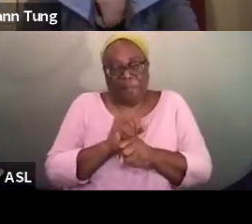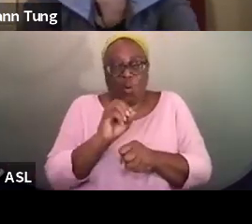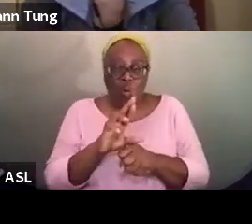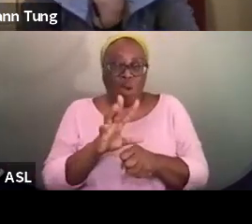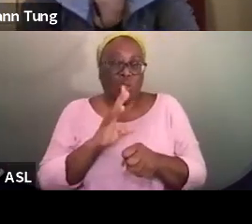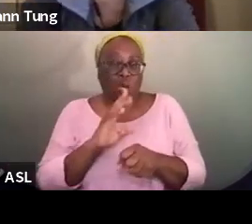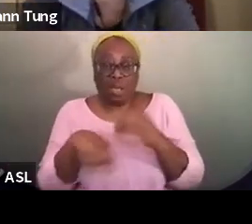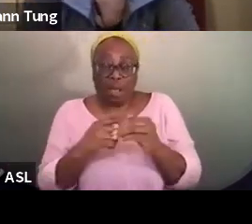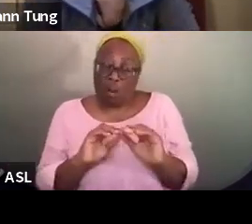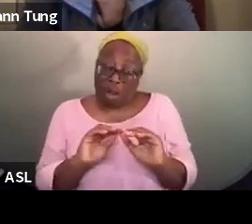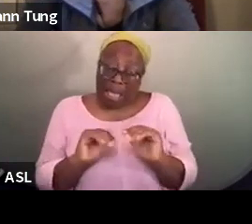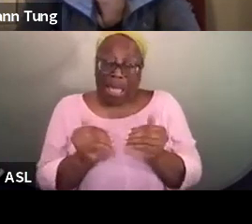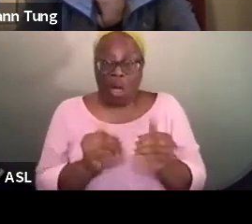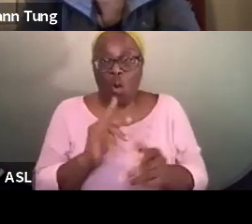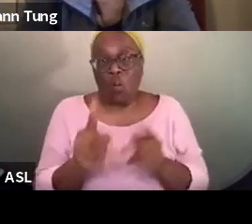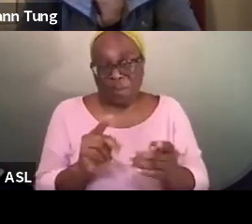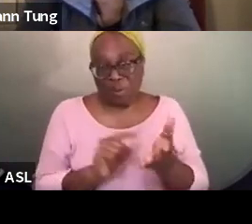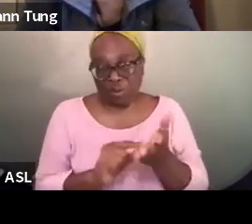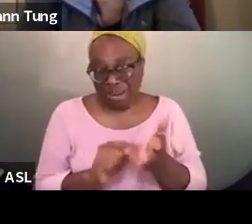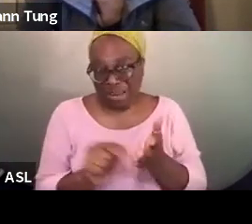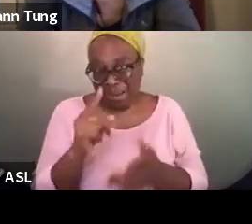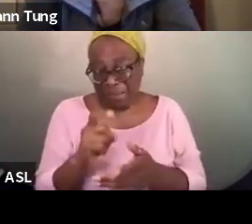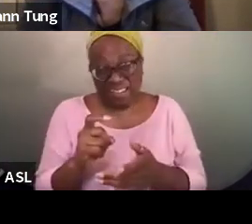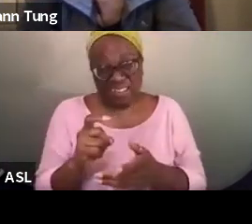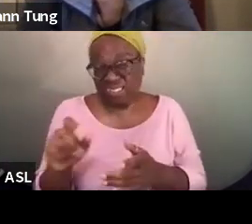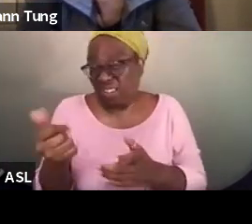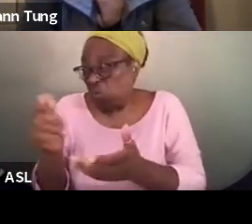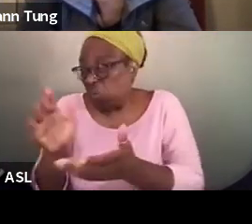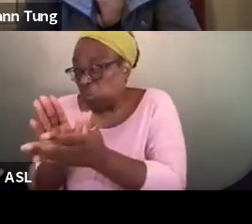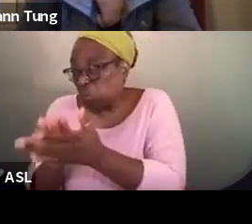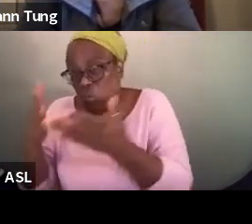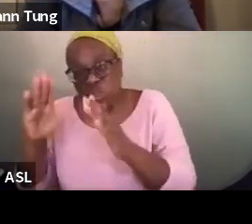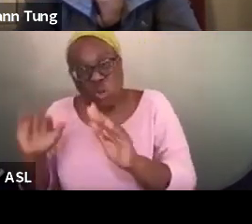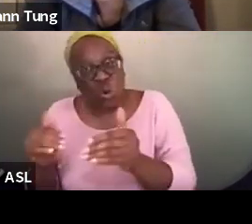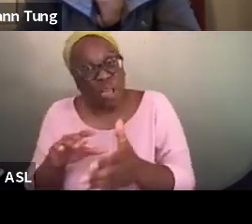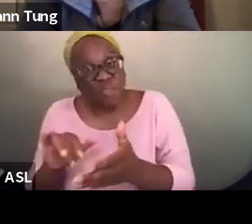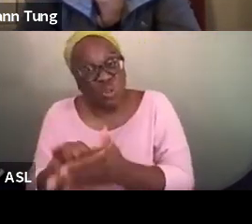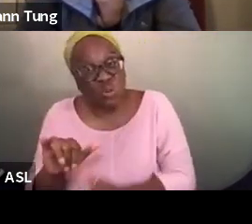grade, because we don't know how the other schools grade. But